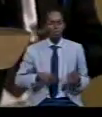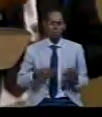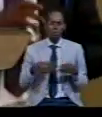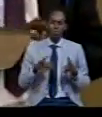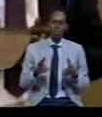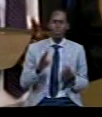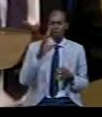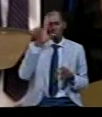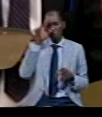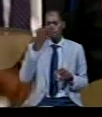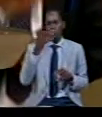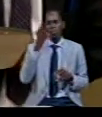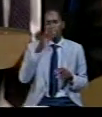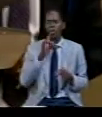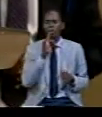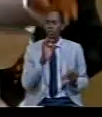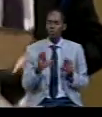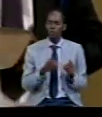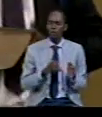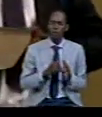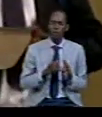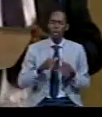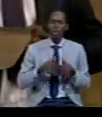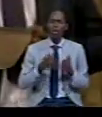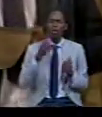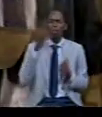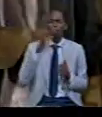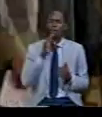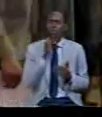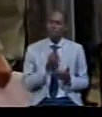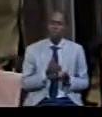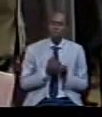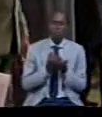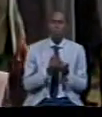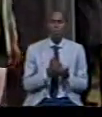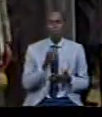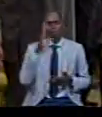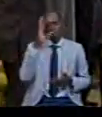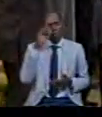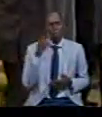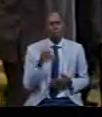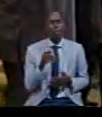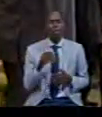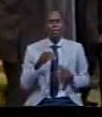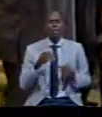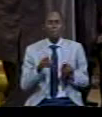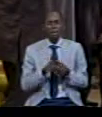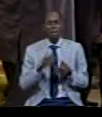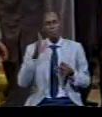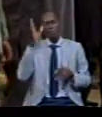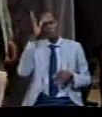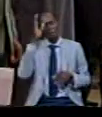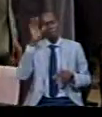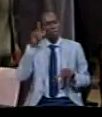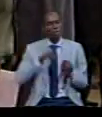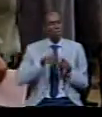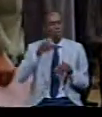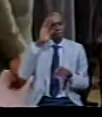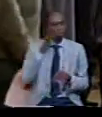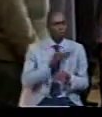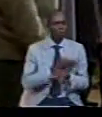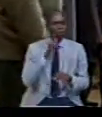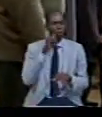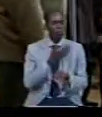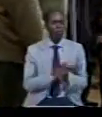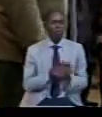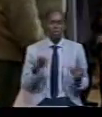is helping him, the way God is expanding this gospel through him, like father, like son, like father, like daughter, the same way we shall do.